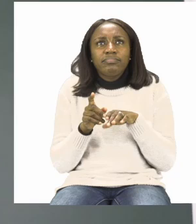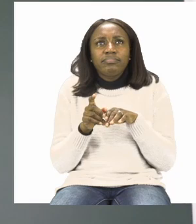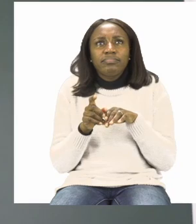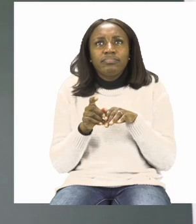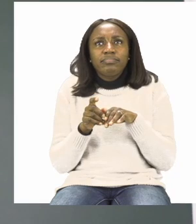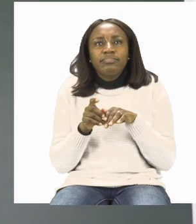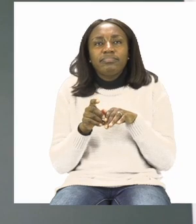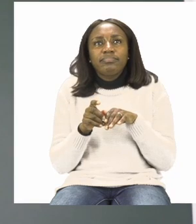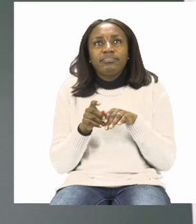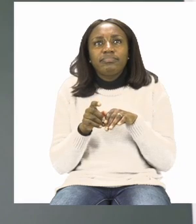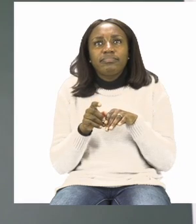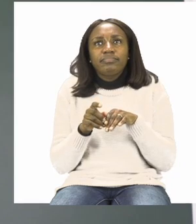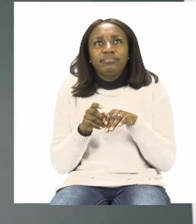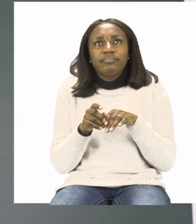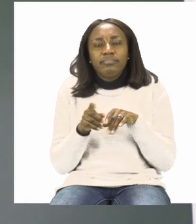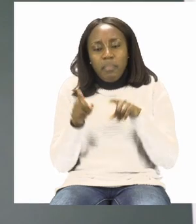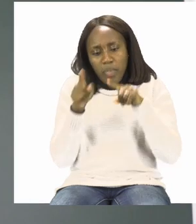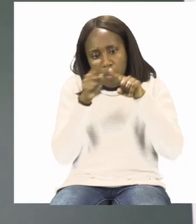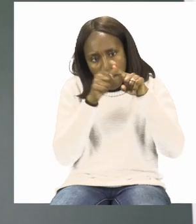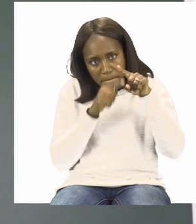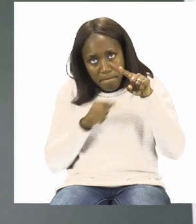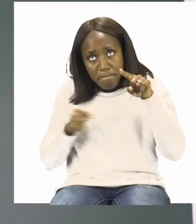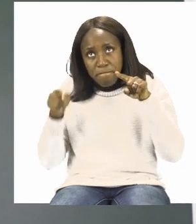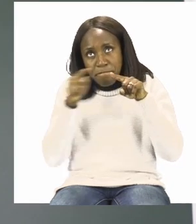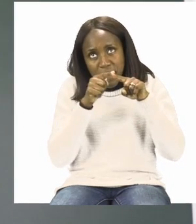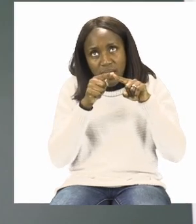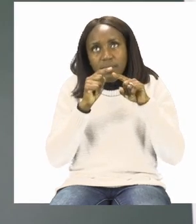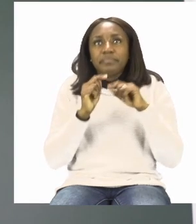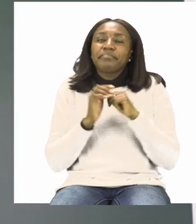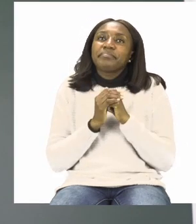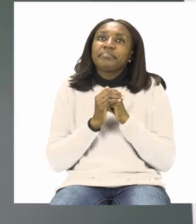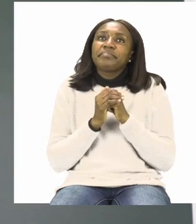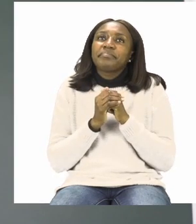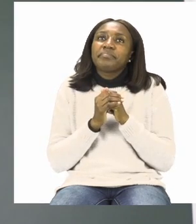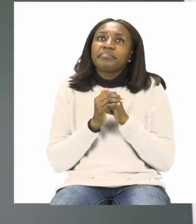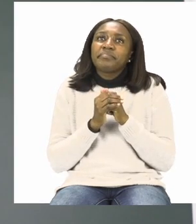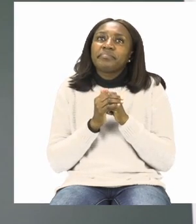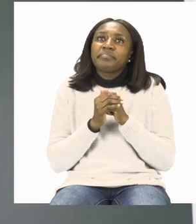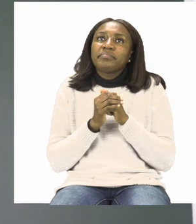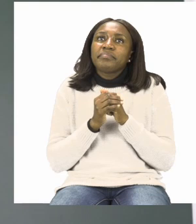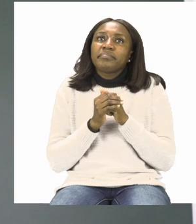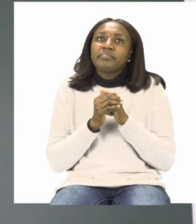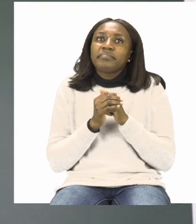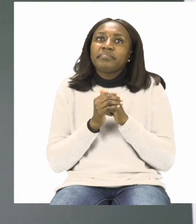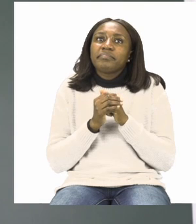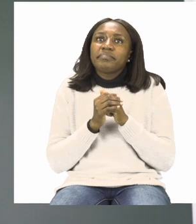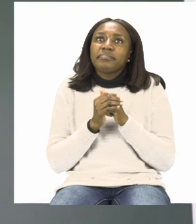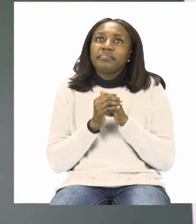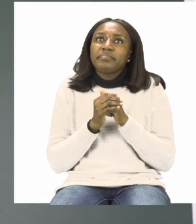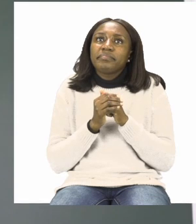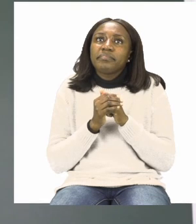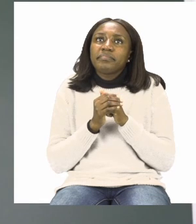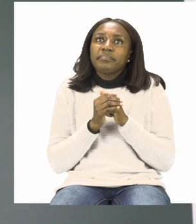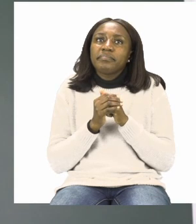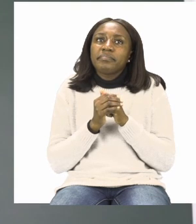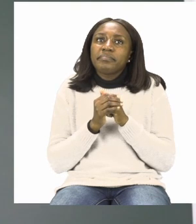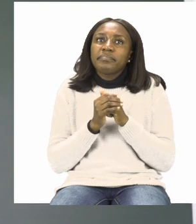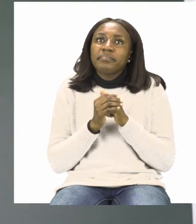Good job. We have to circle. So you are going to go and put